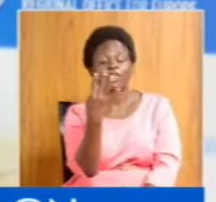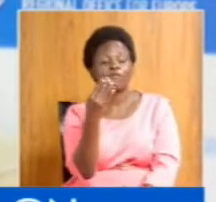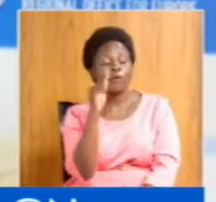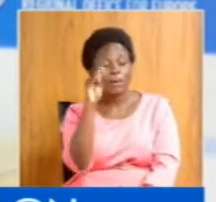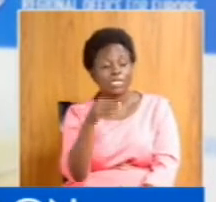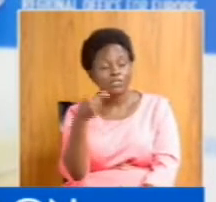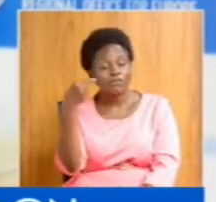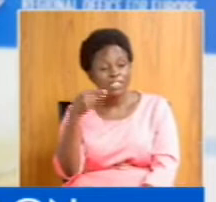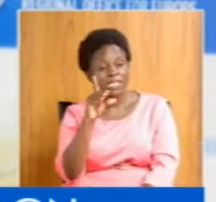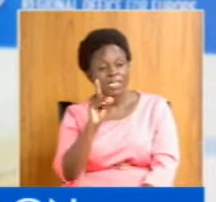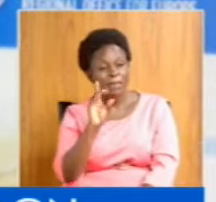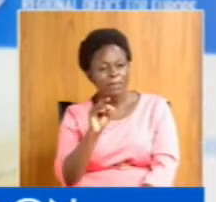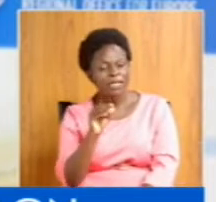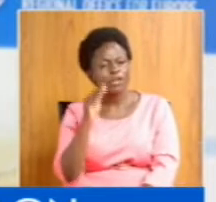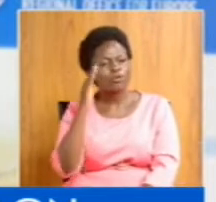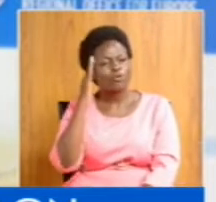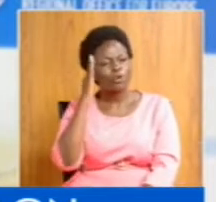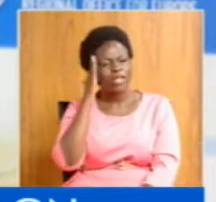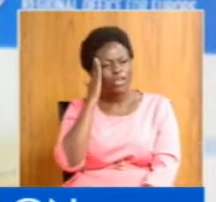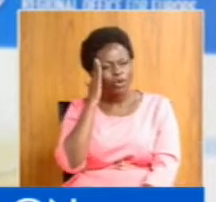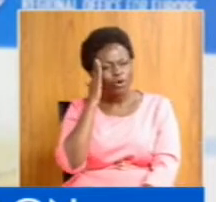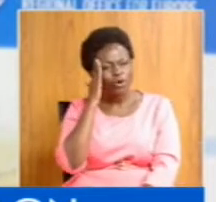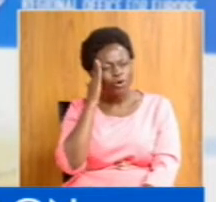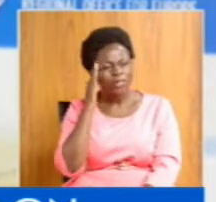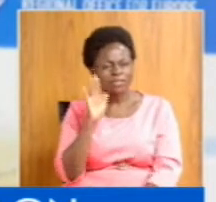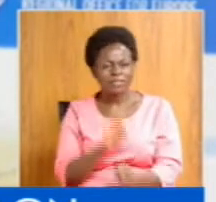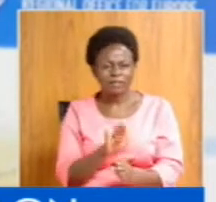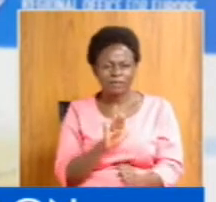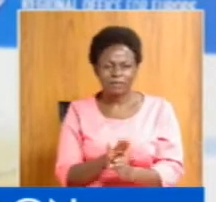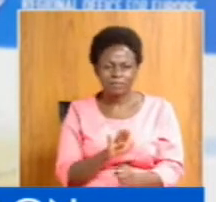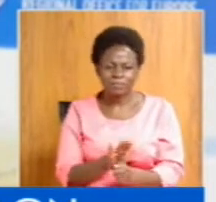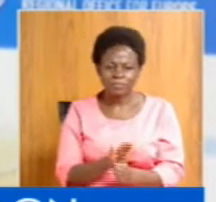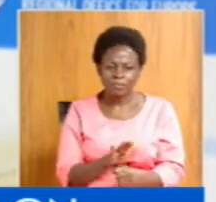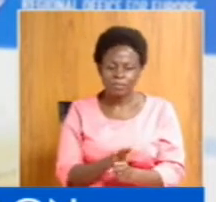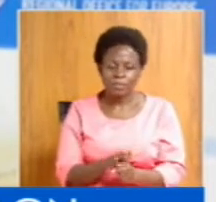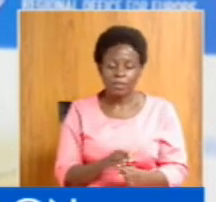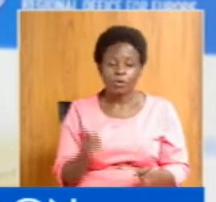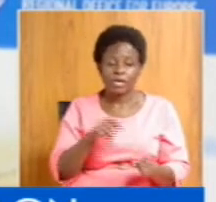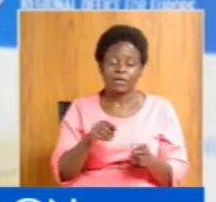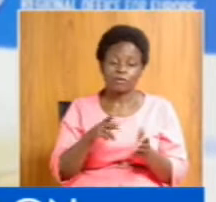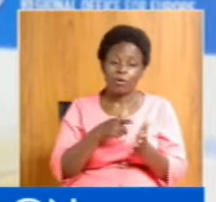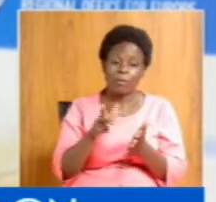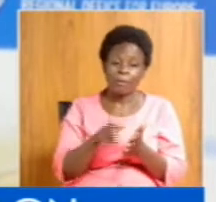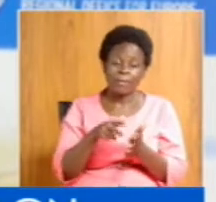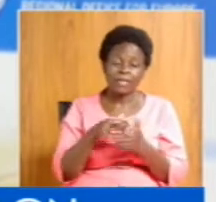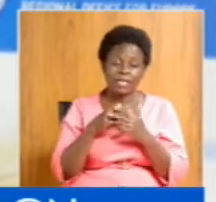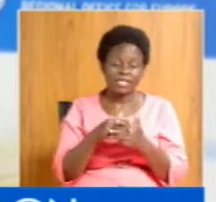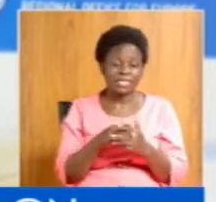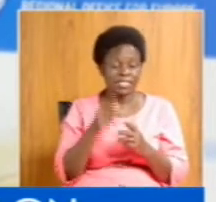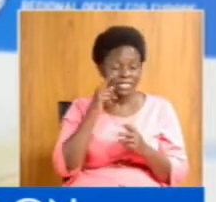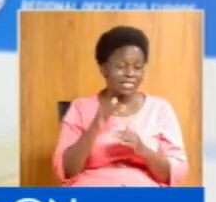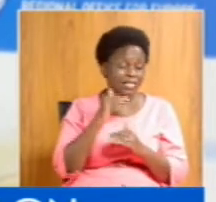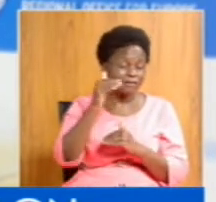we know that they are going to be very very a lot is going to go into debt payment we don't have to look